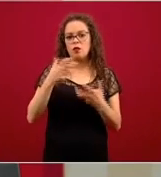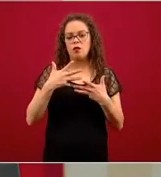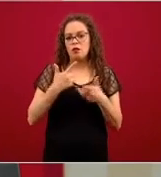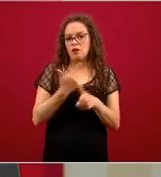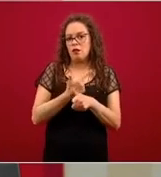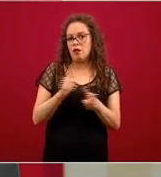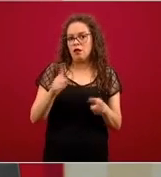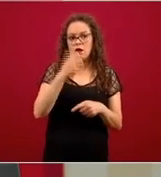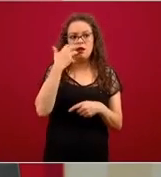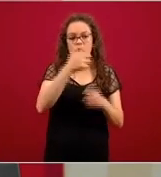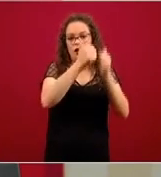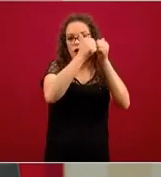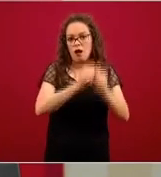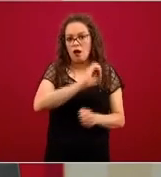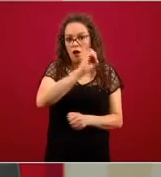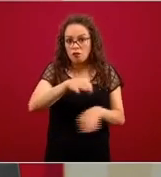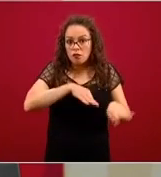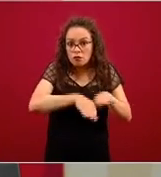being